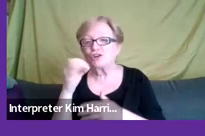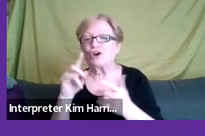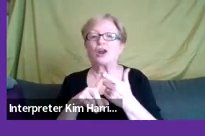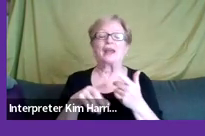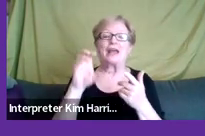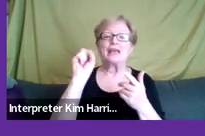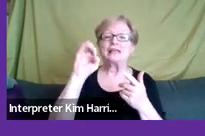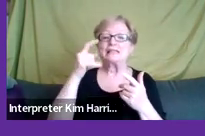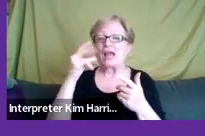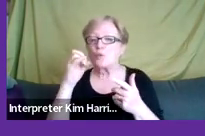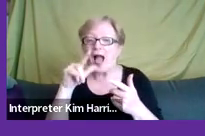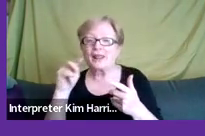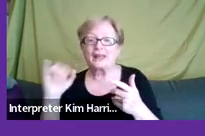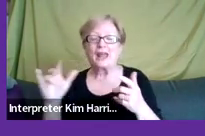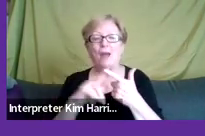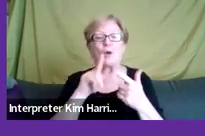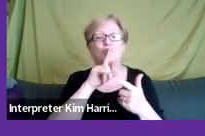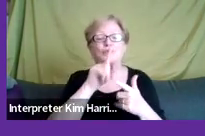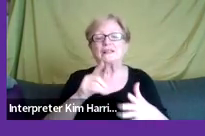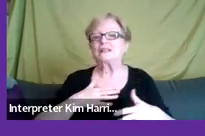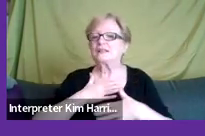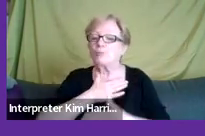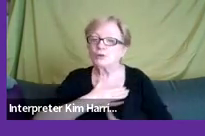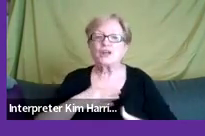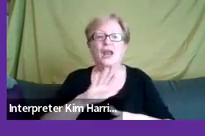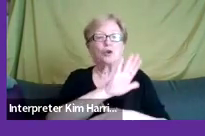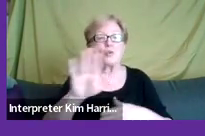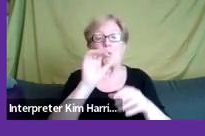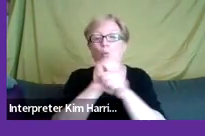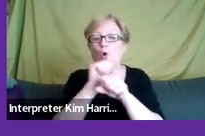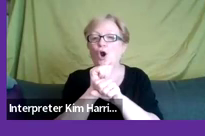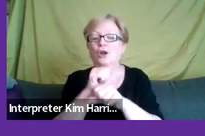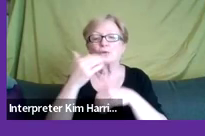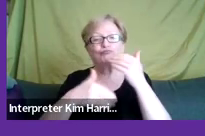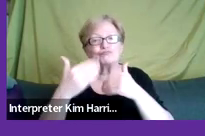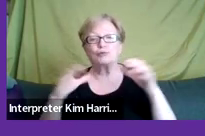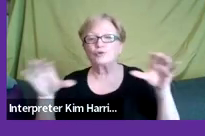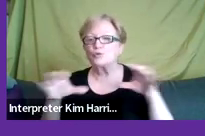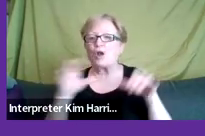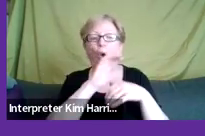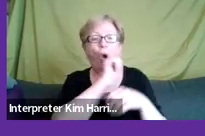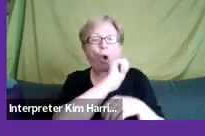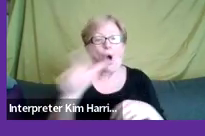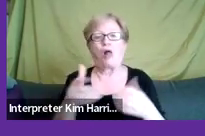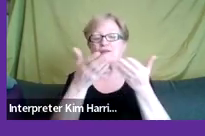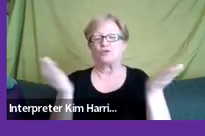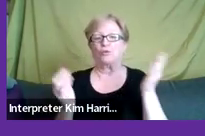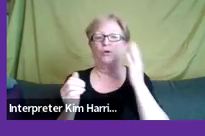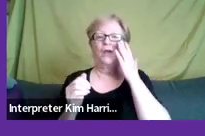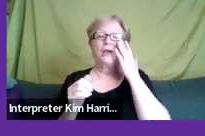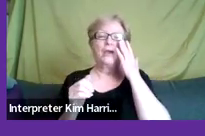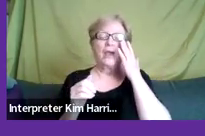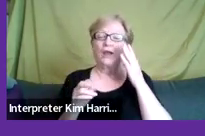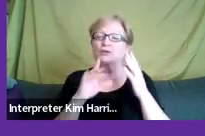just so appreciative of the work you guys, or you all, put in, and that this was a